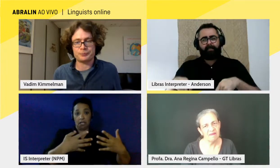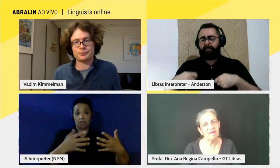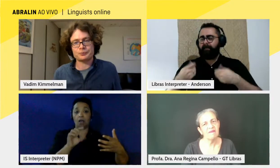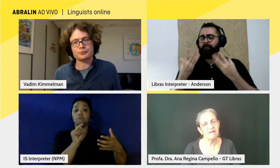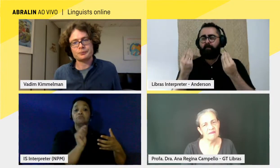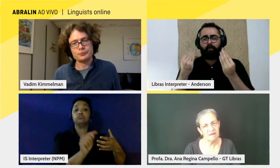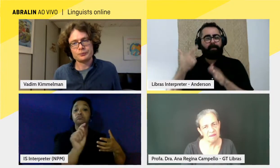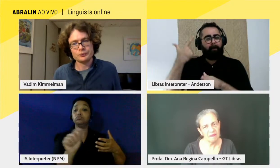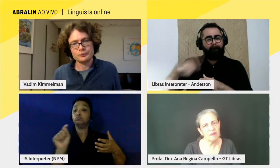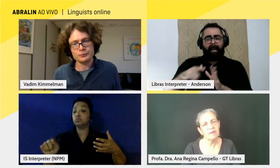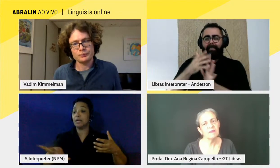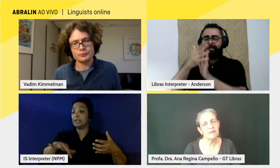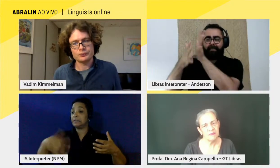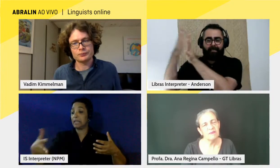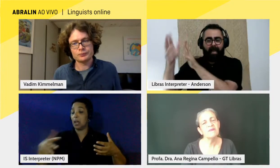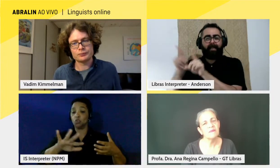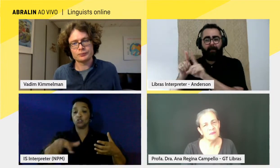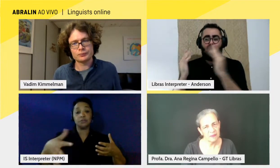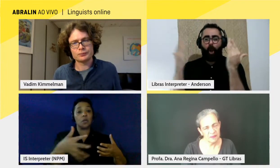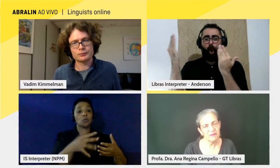languages.